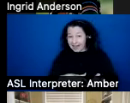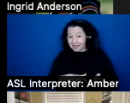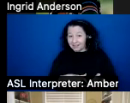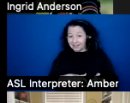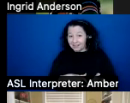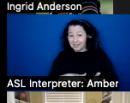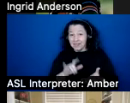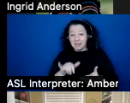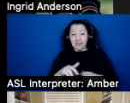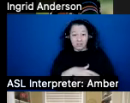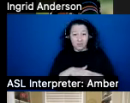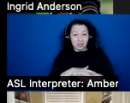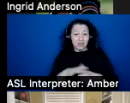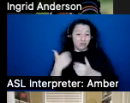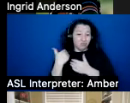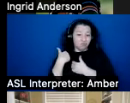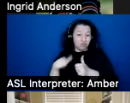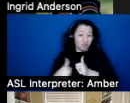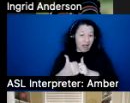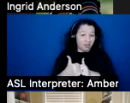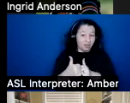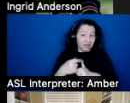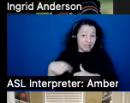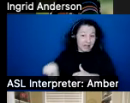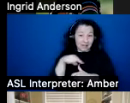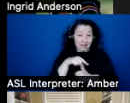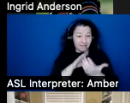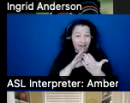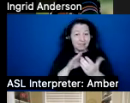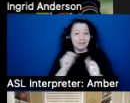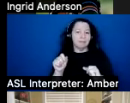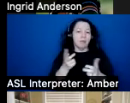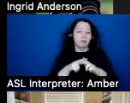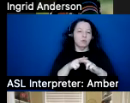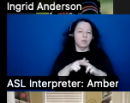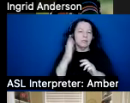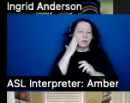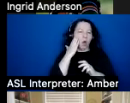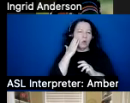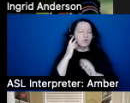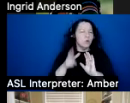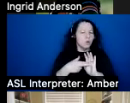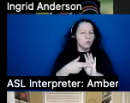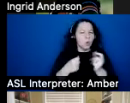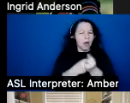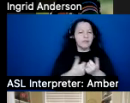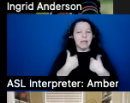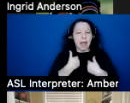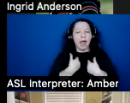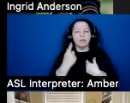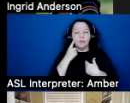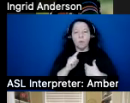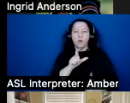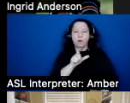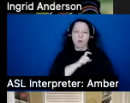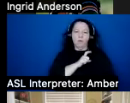jurisdictional challenges and be able to expand that knowledge about the role of advocacy in law enforcement